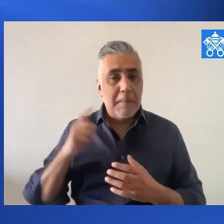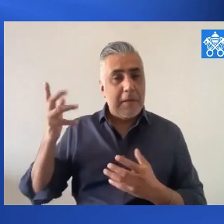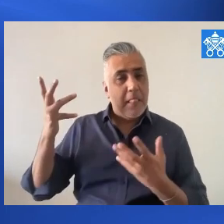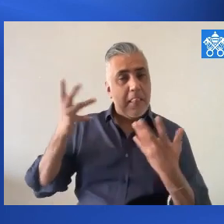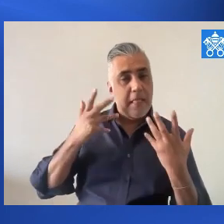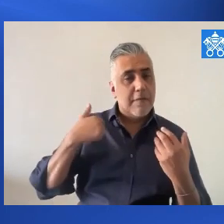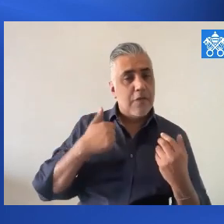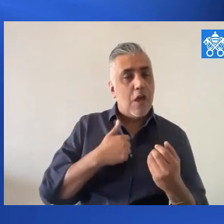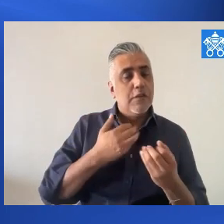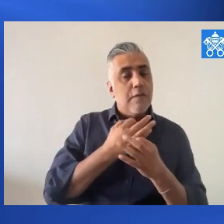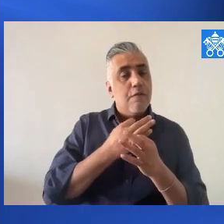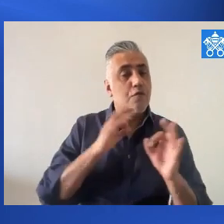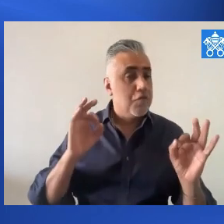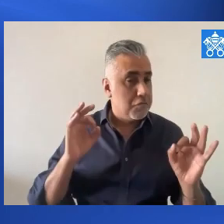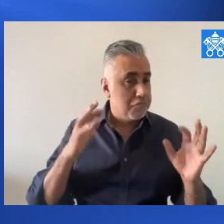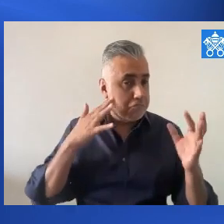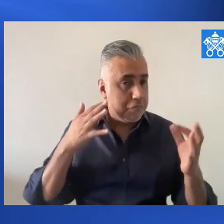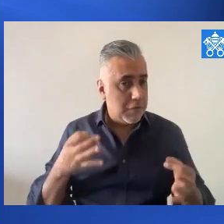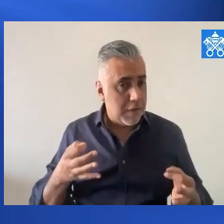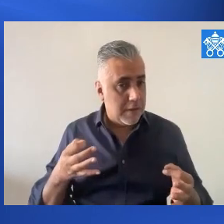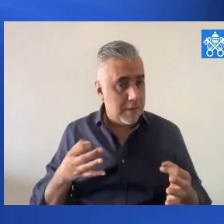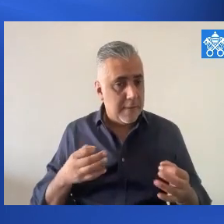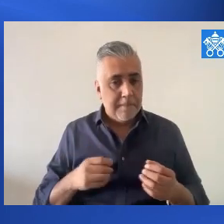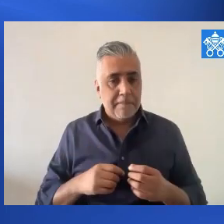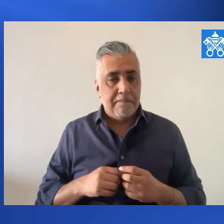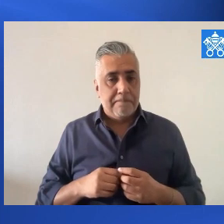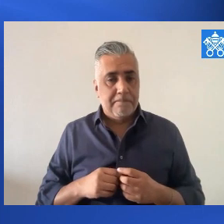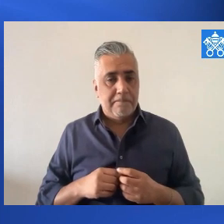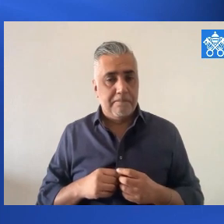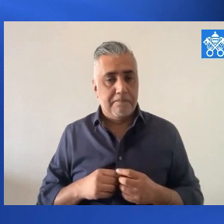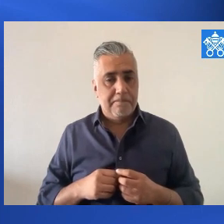tells us things. But he leaves us free.